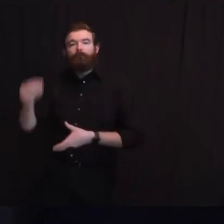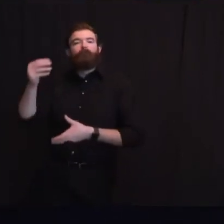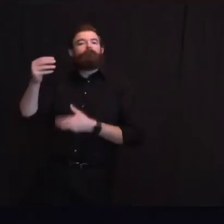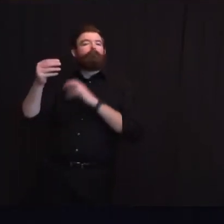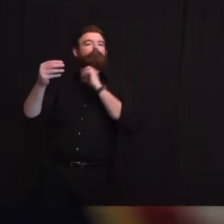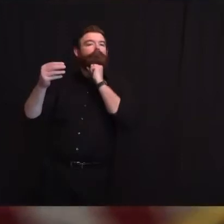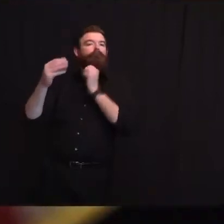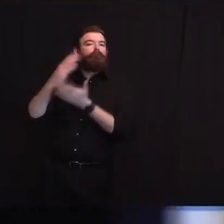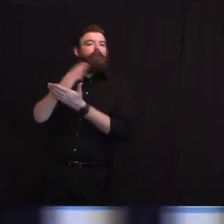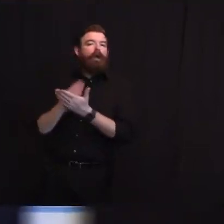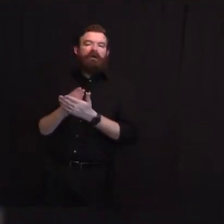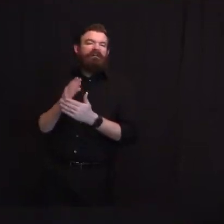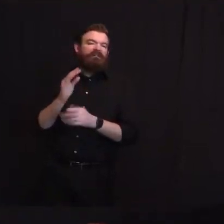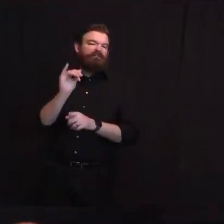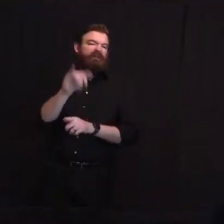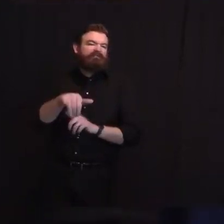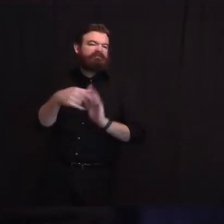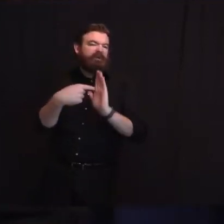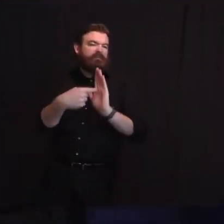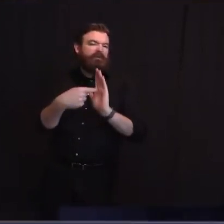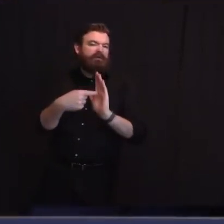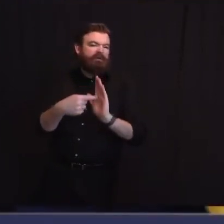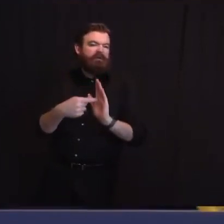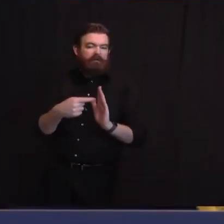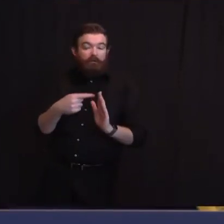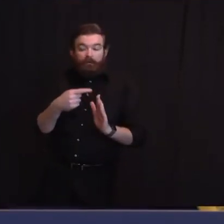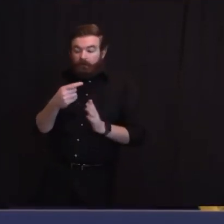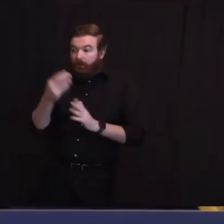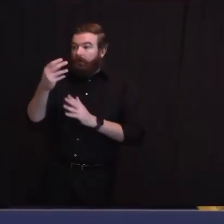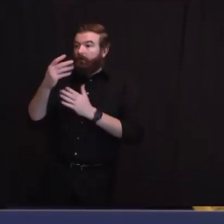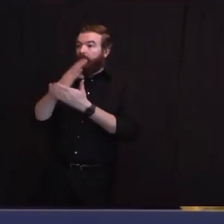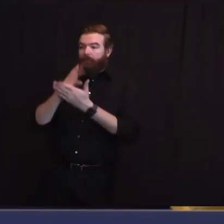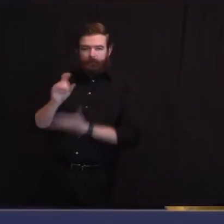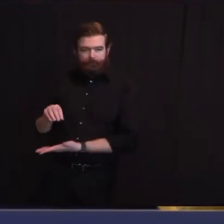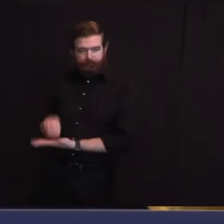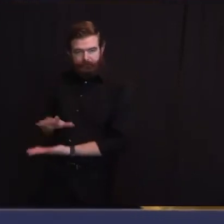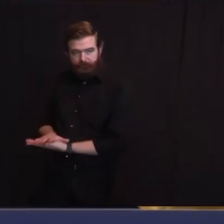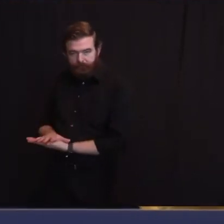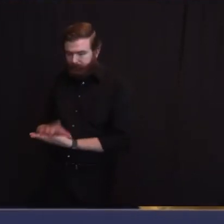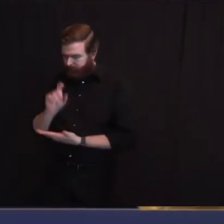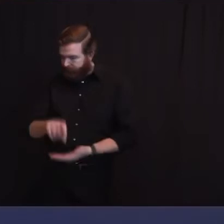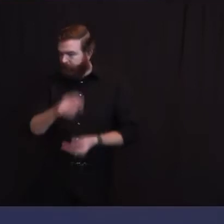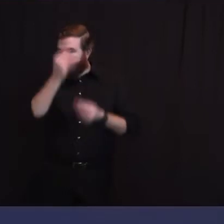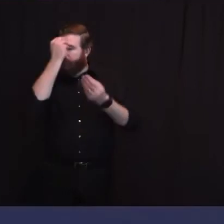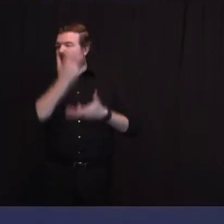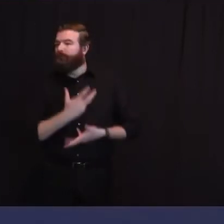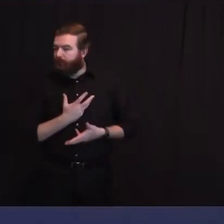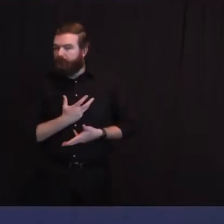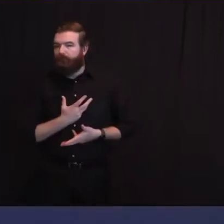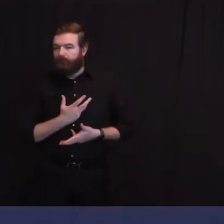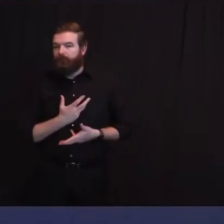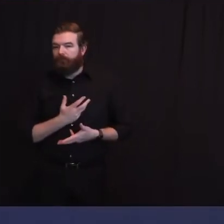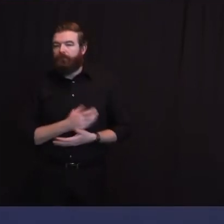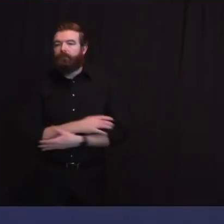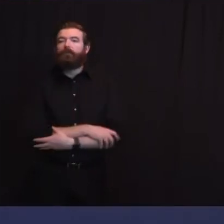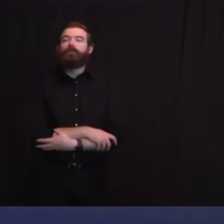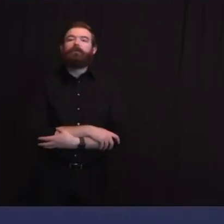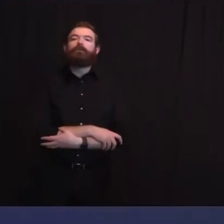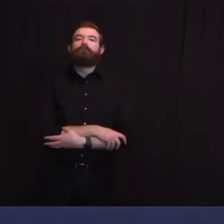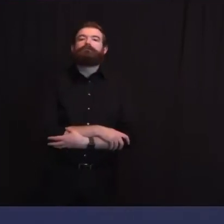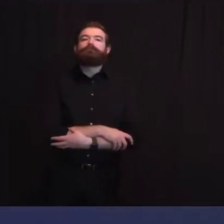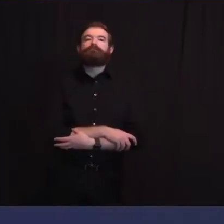And we'll follow up. Where's Dan? I want to make sure we follow up on the Gloucester mega site in particular, okay? Thank you for